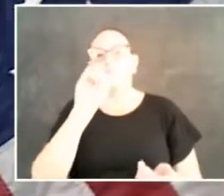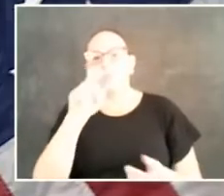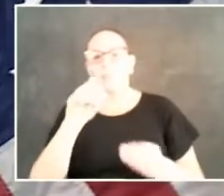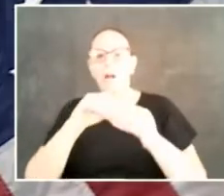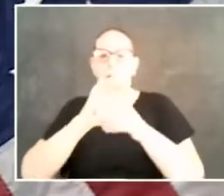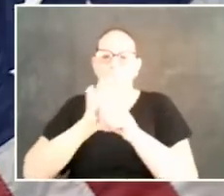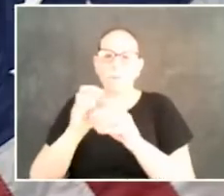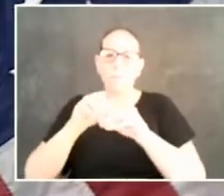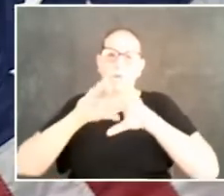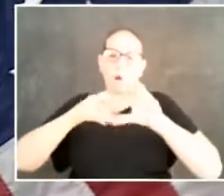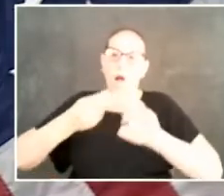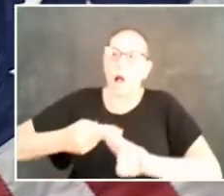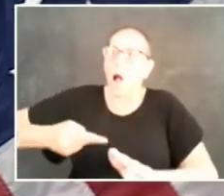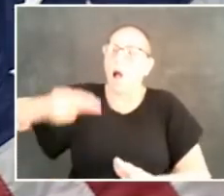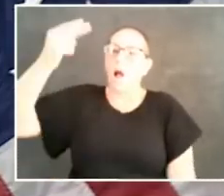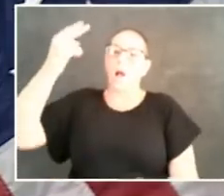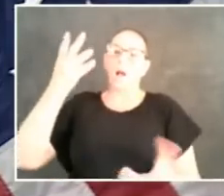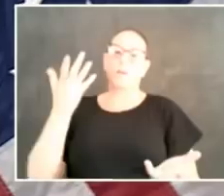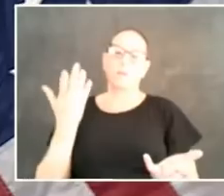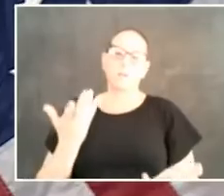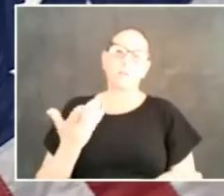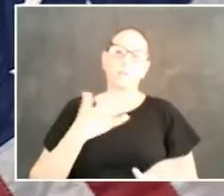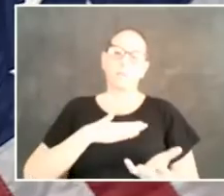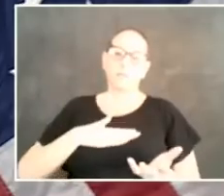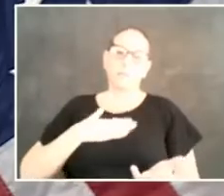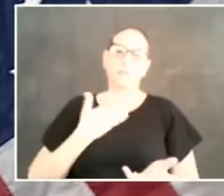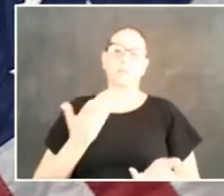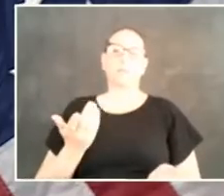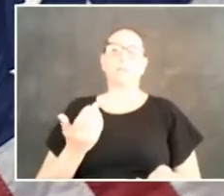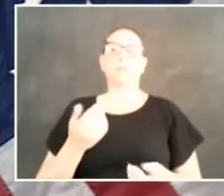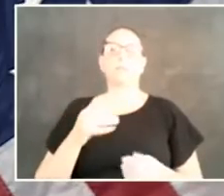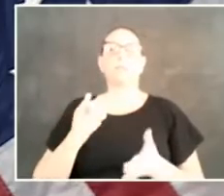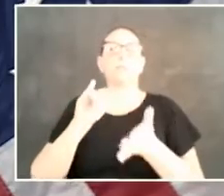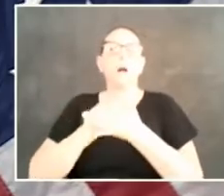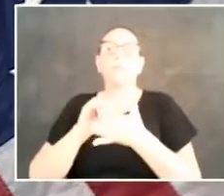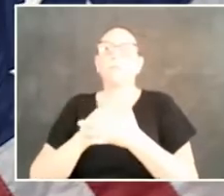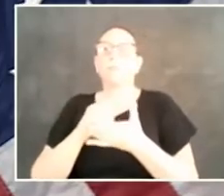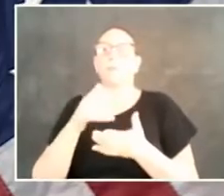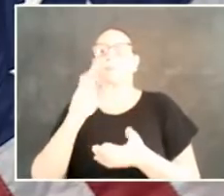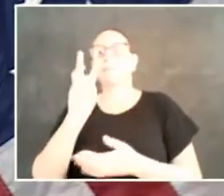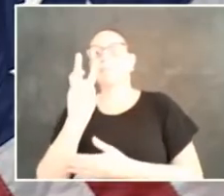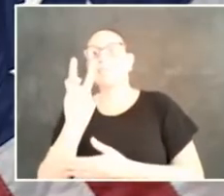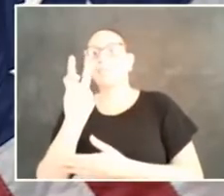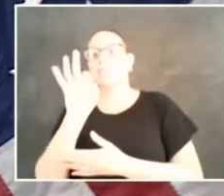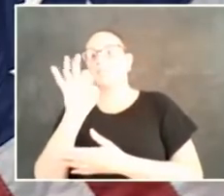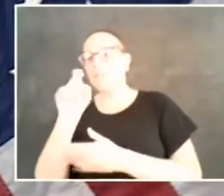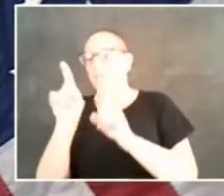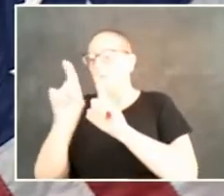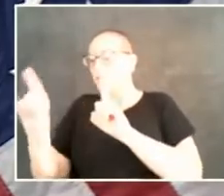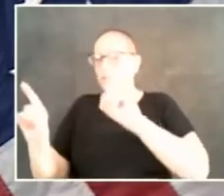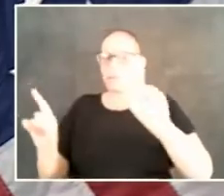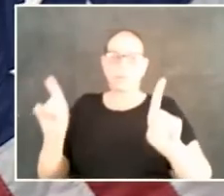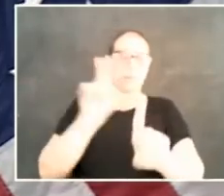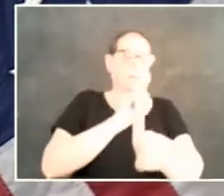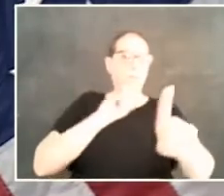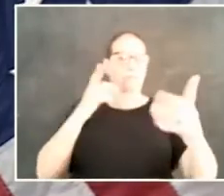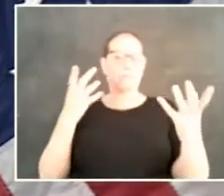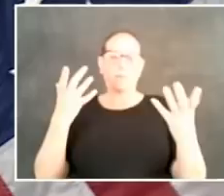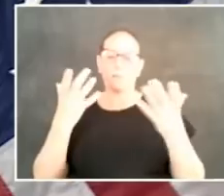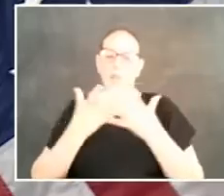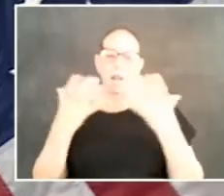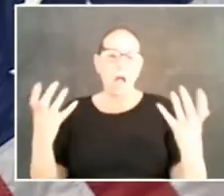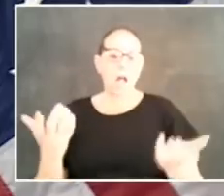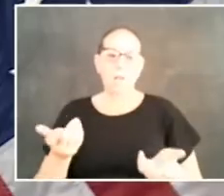clear from the guidelines that both the state and the city have put out that we do not allow gatherings. It is